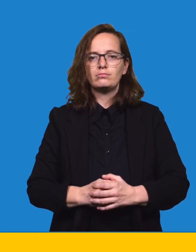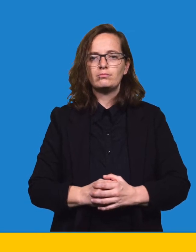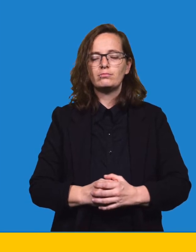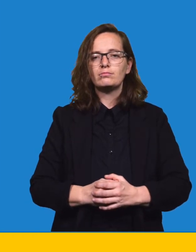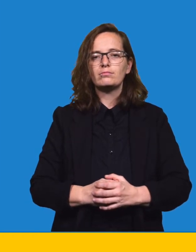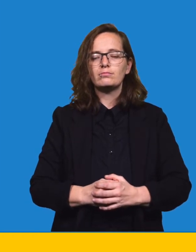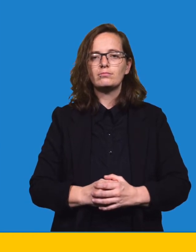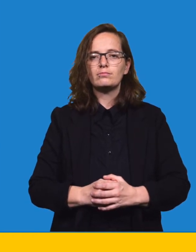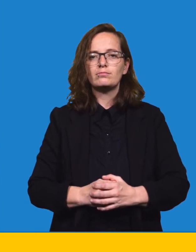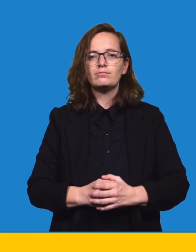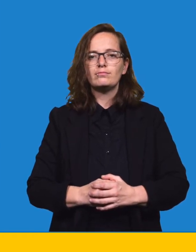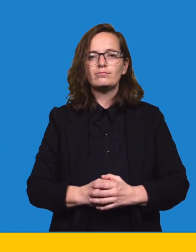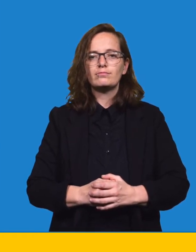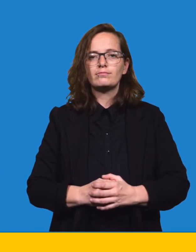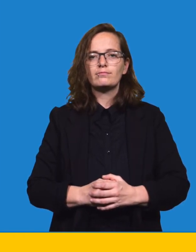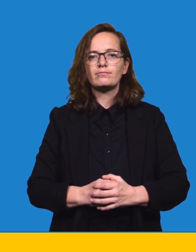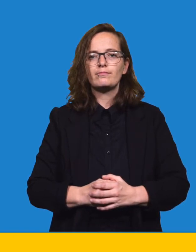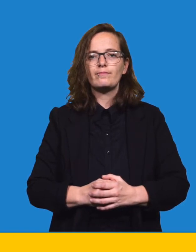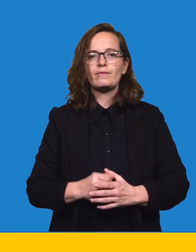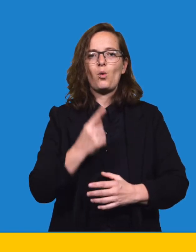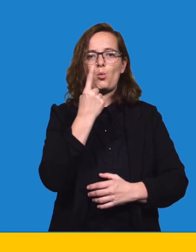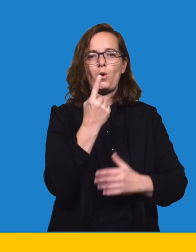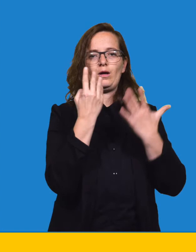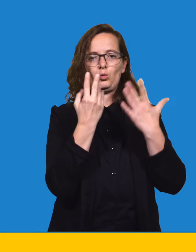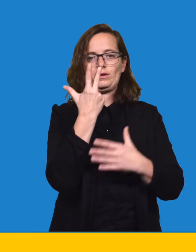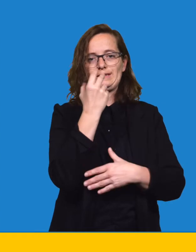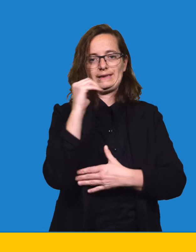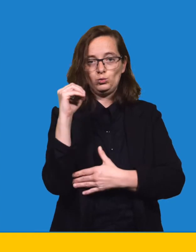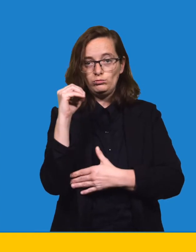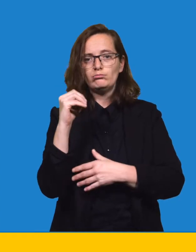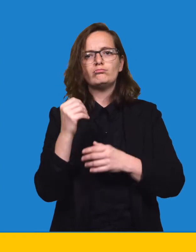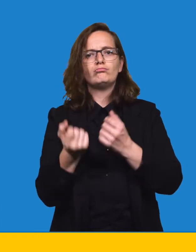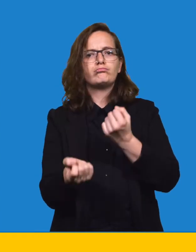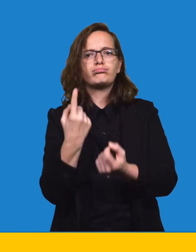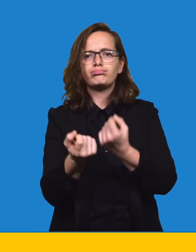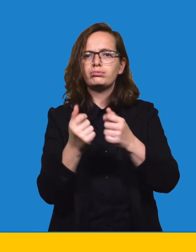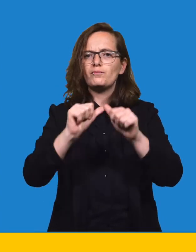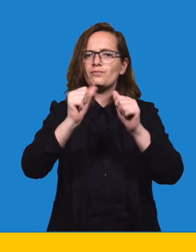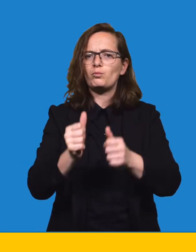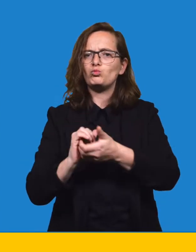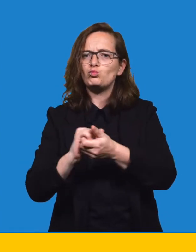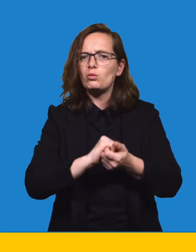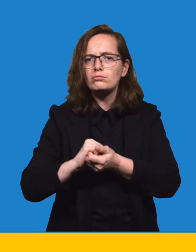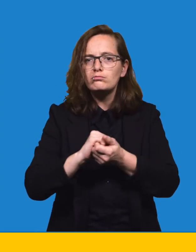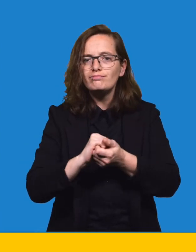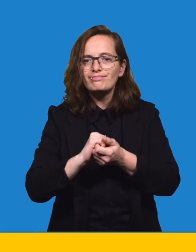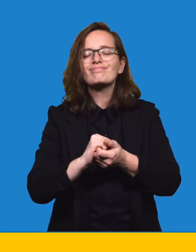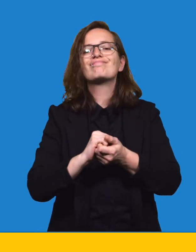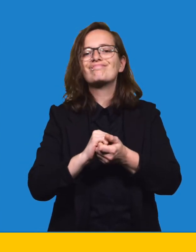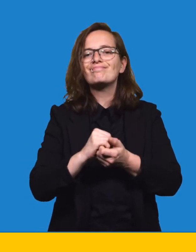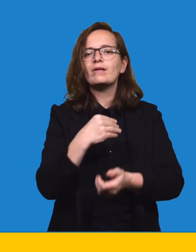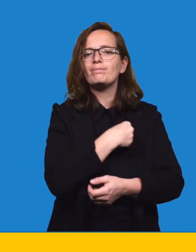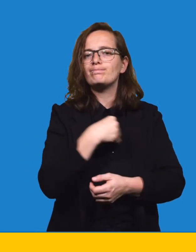dictatorship against minority populations. Fast forward to better times, as different formats of solidarity began to appear in the